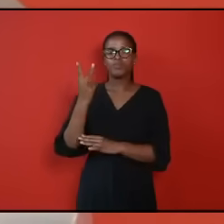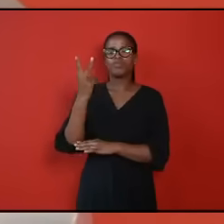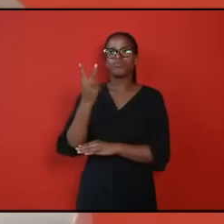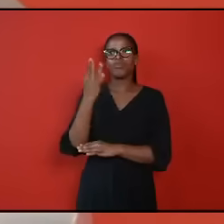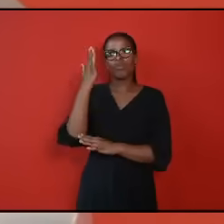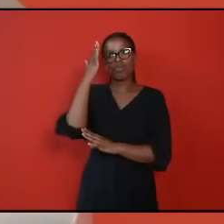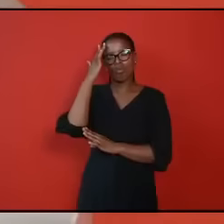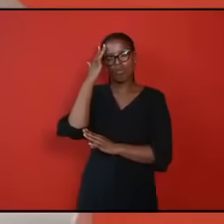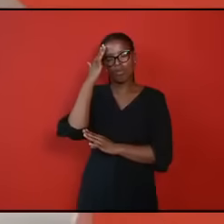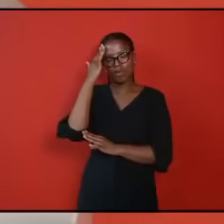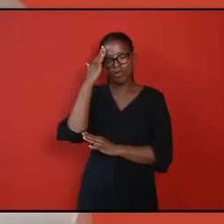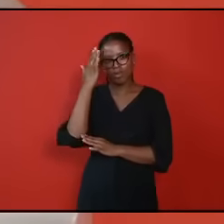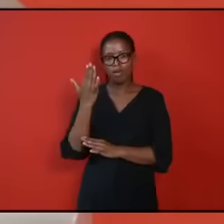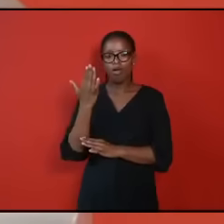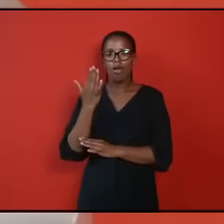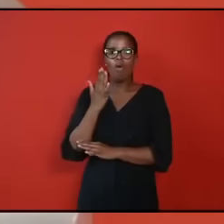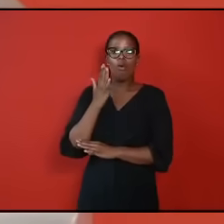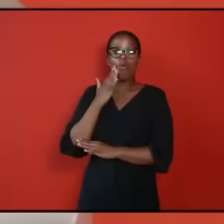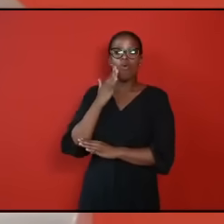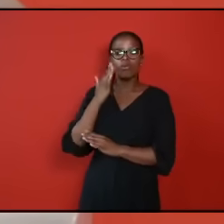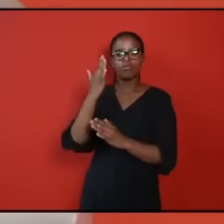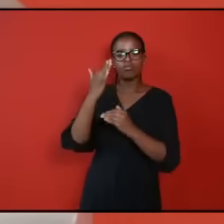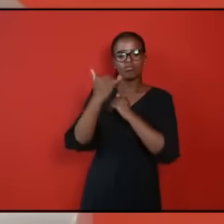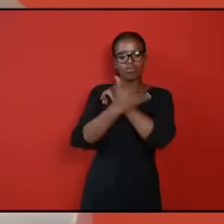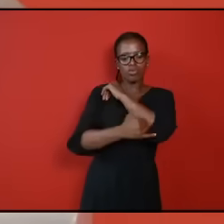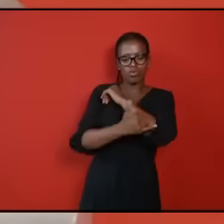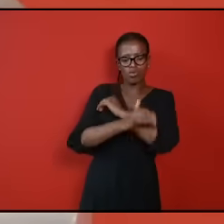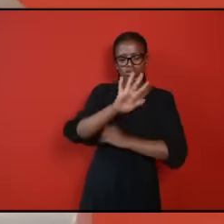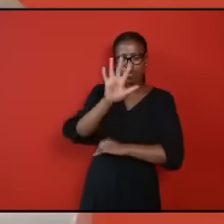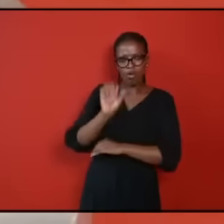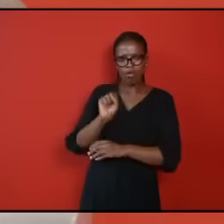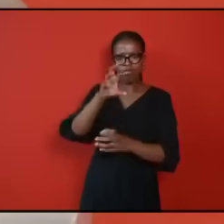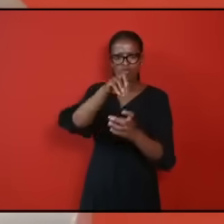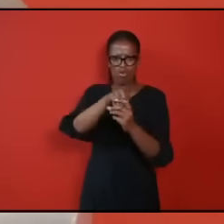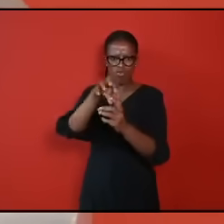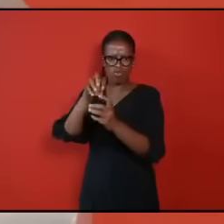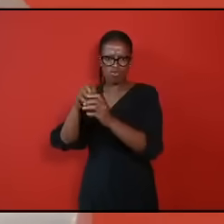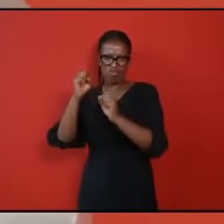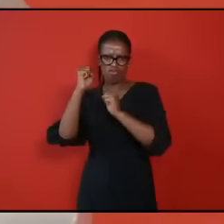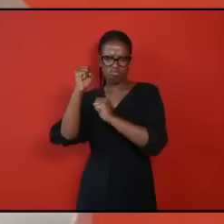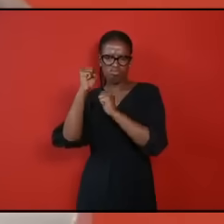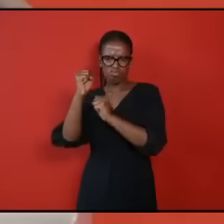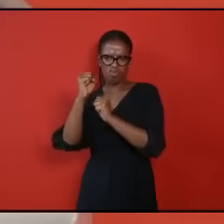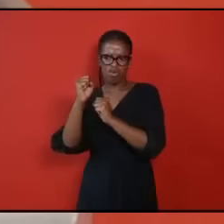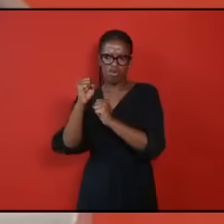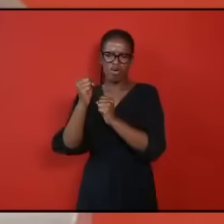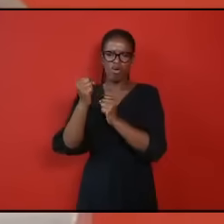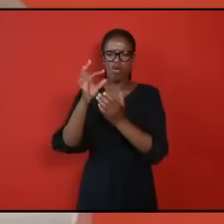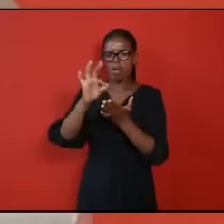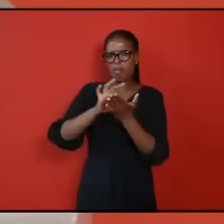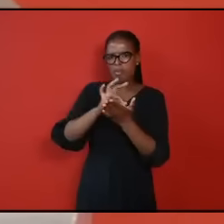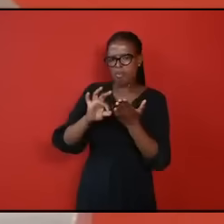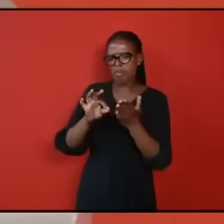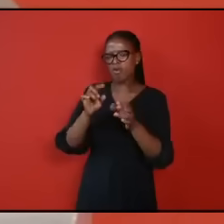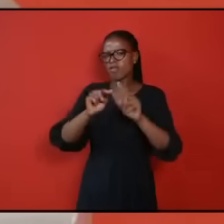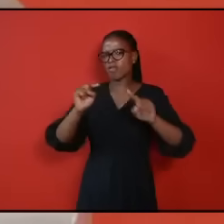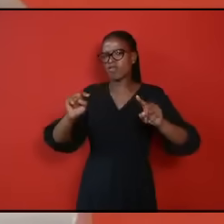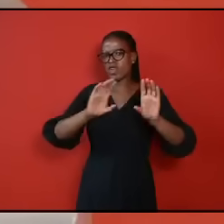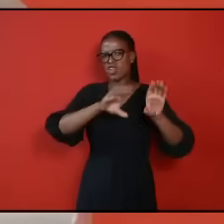When many countries boycotted South Africa to participate in the sporting codes and cultural